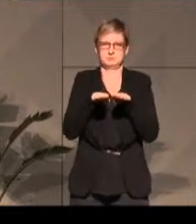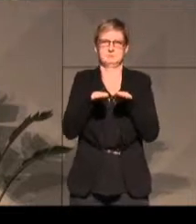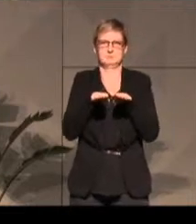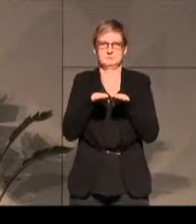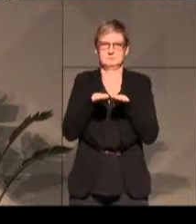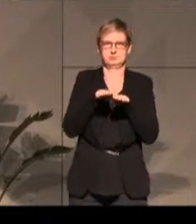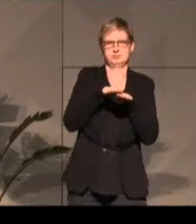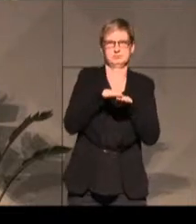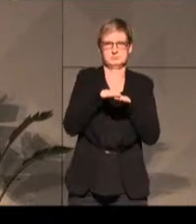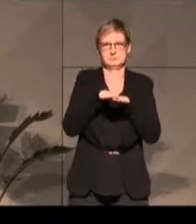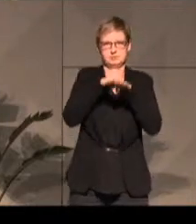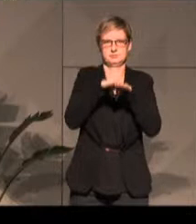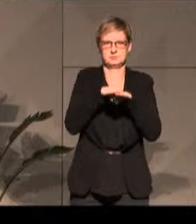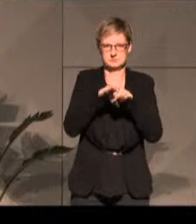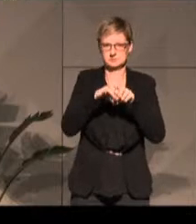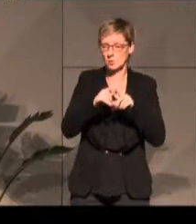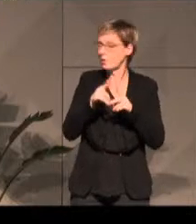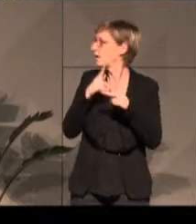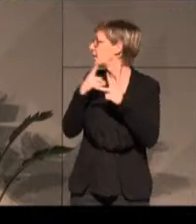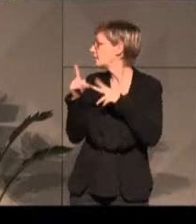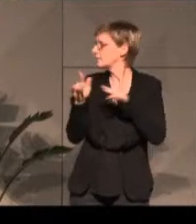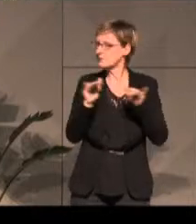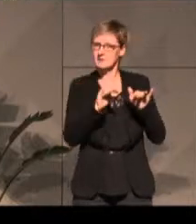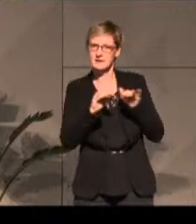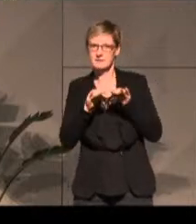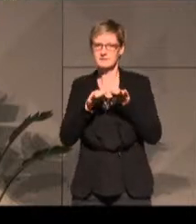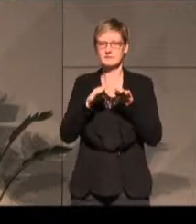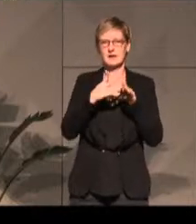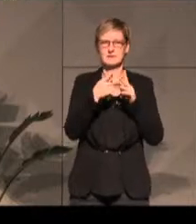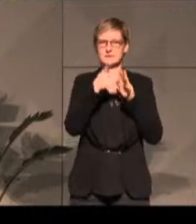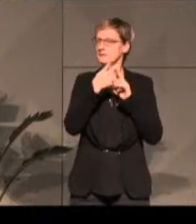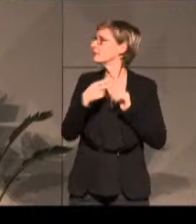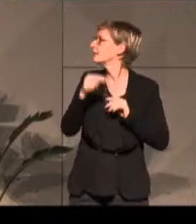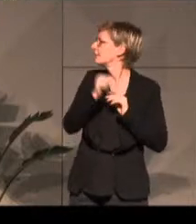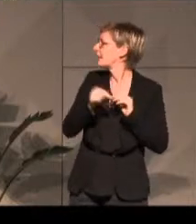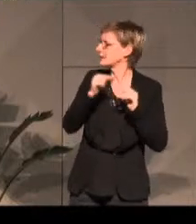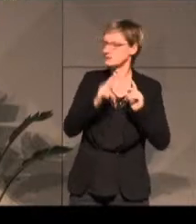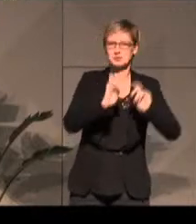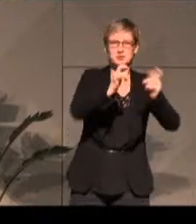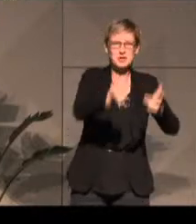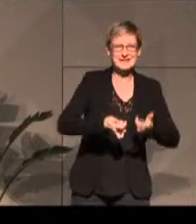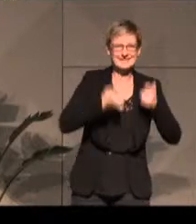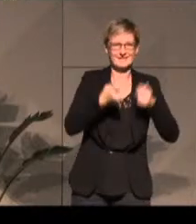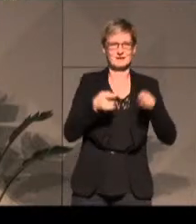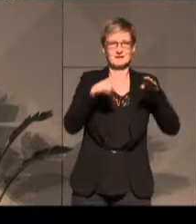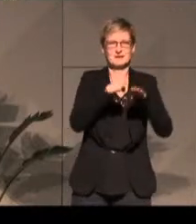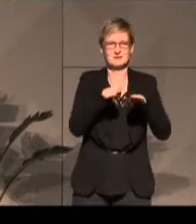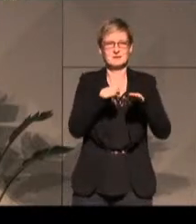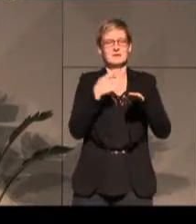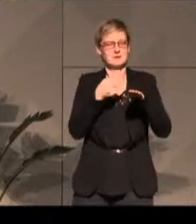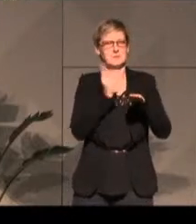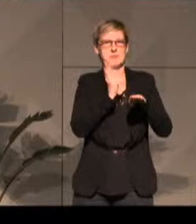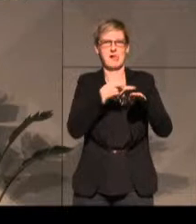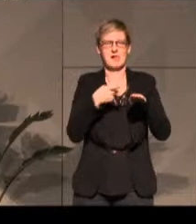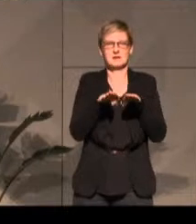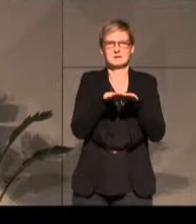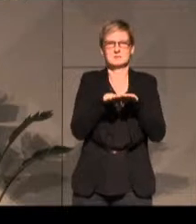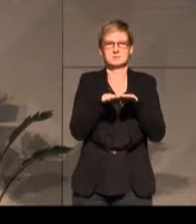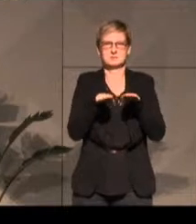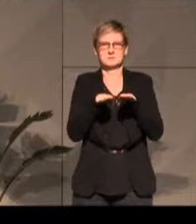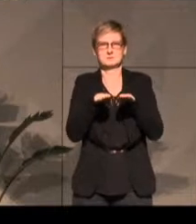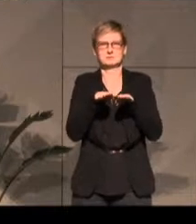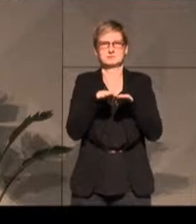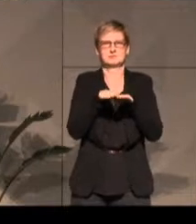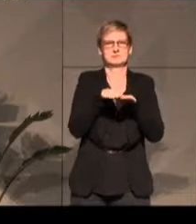in the middle, because they can't withstand the pressure and they shift on top of one another, and they're all moving. And this is where we're eating up our